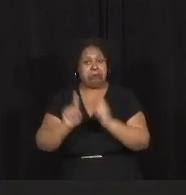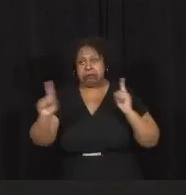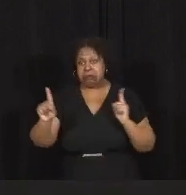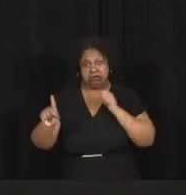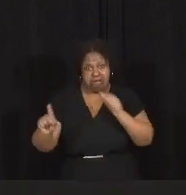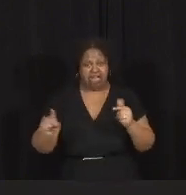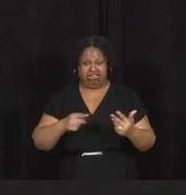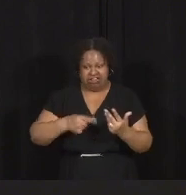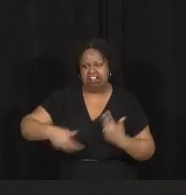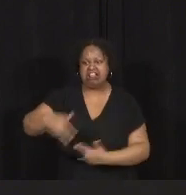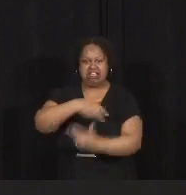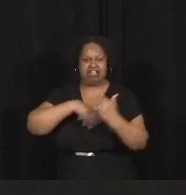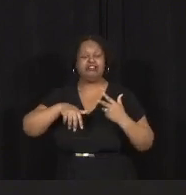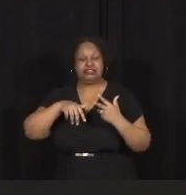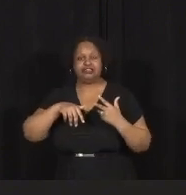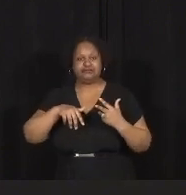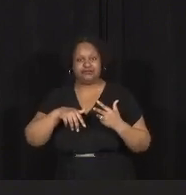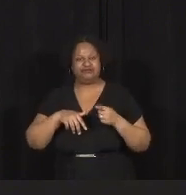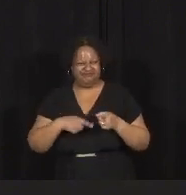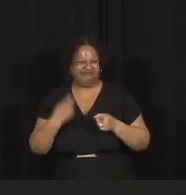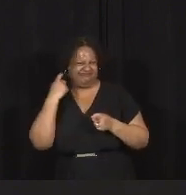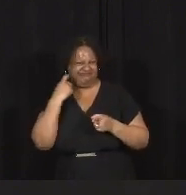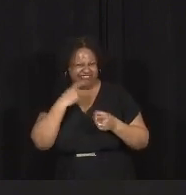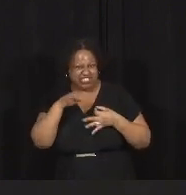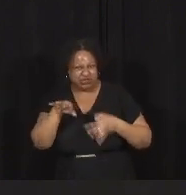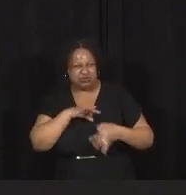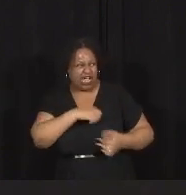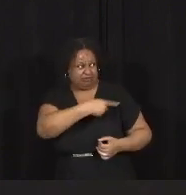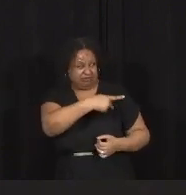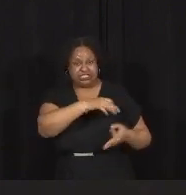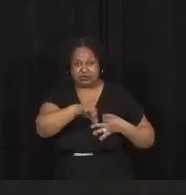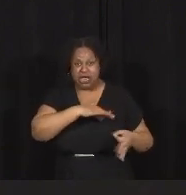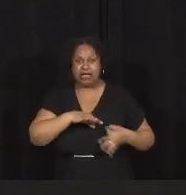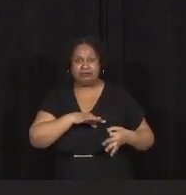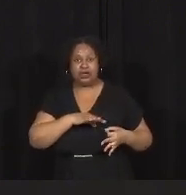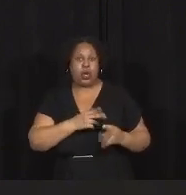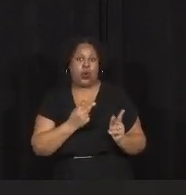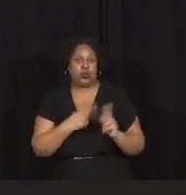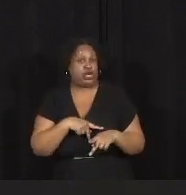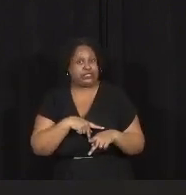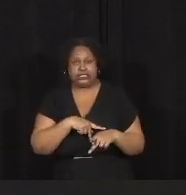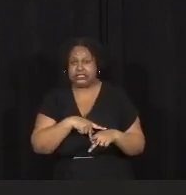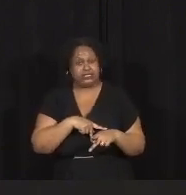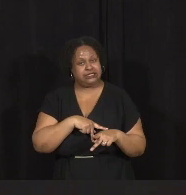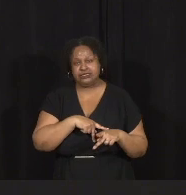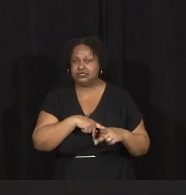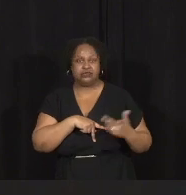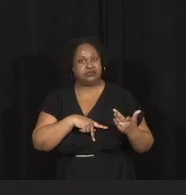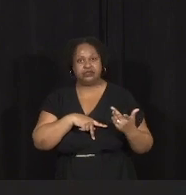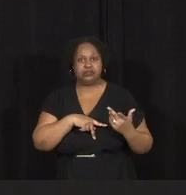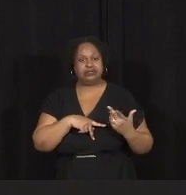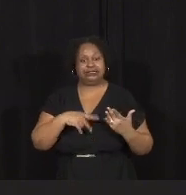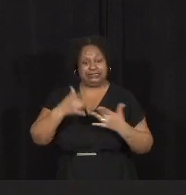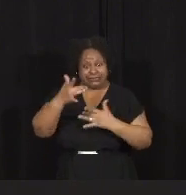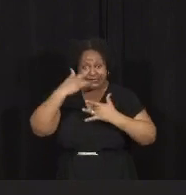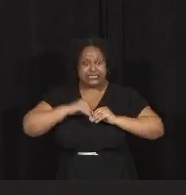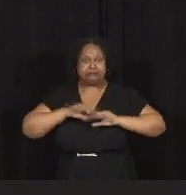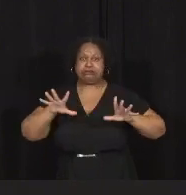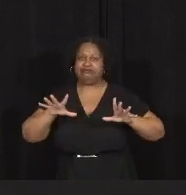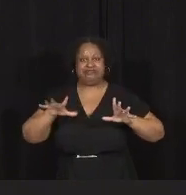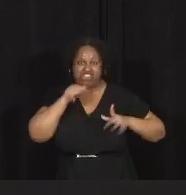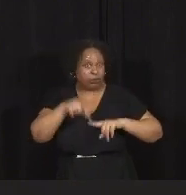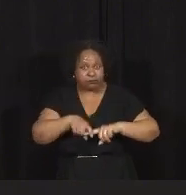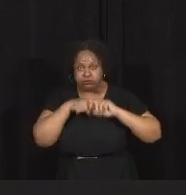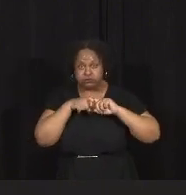paths that you've heard described between Dr. Donnelly and Dr. Brown of not containing this disease and this disease growing more